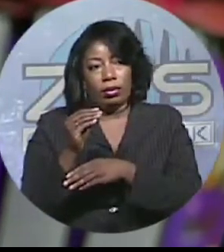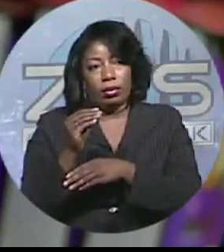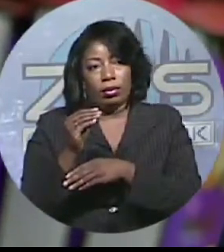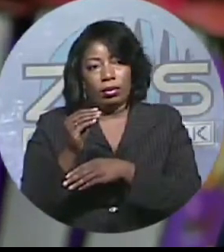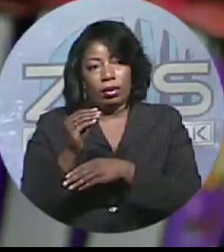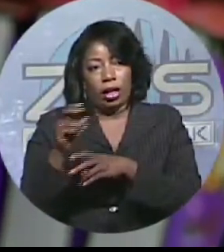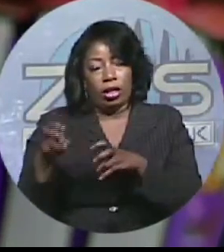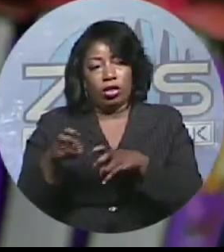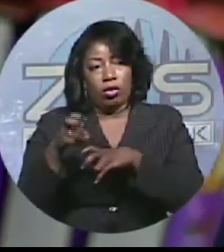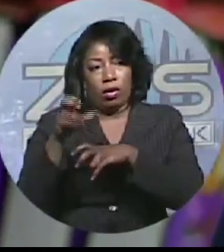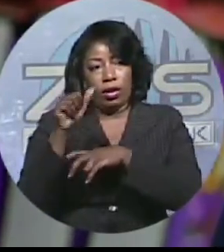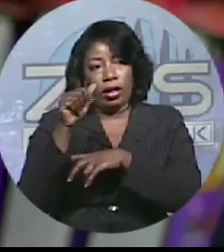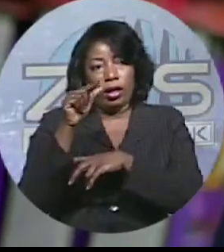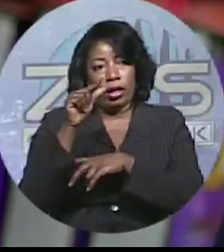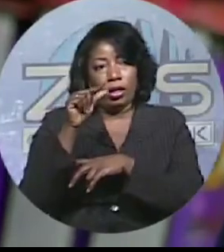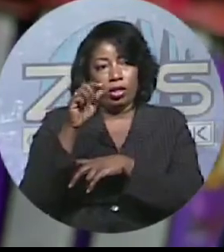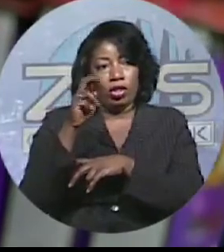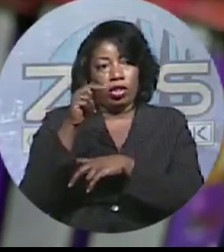and the travel agent,